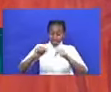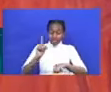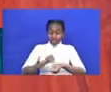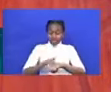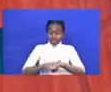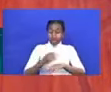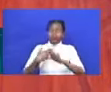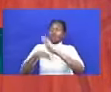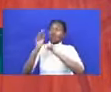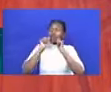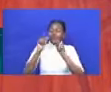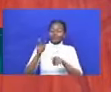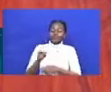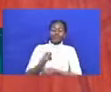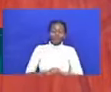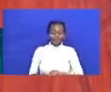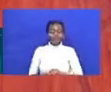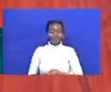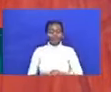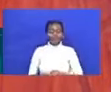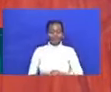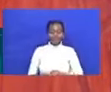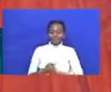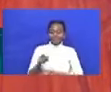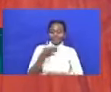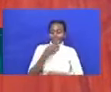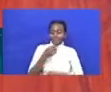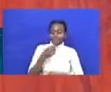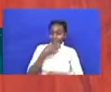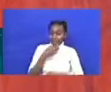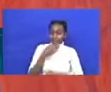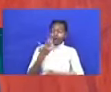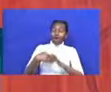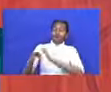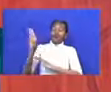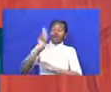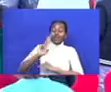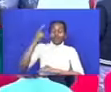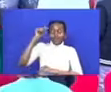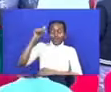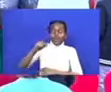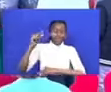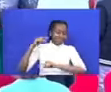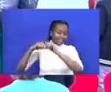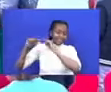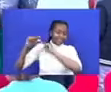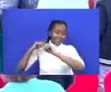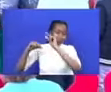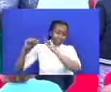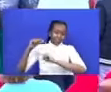God bless you, my brother. This man, God has called him for this generation. Amen. Love you,